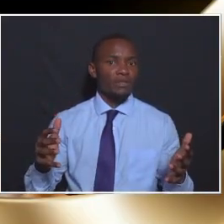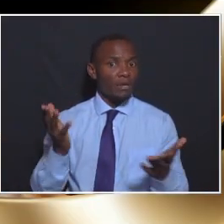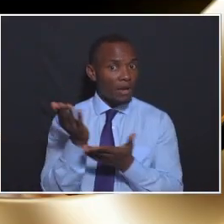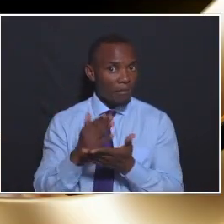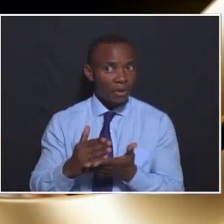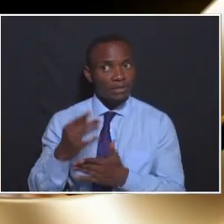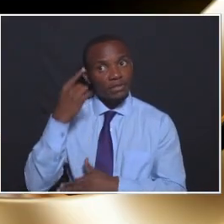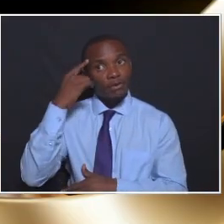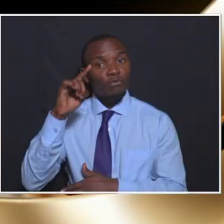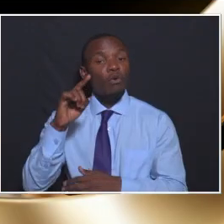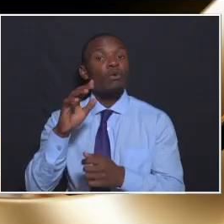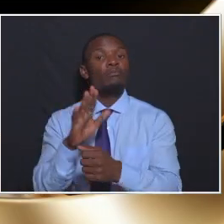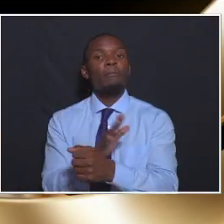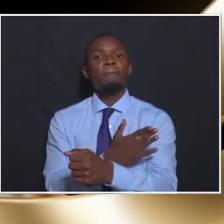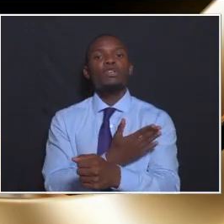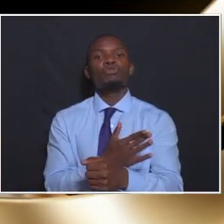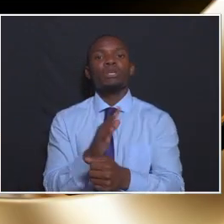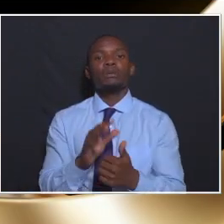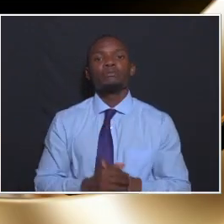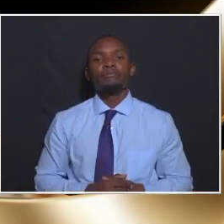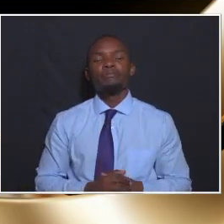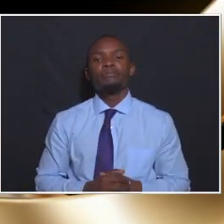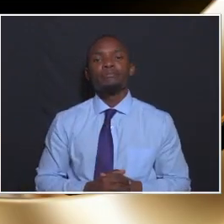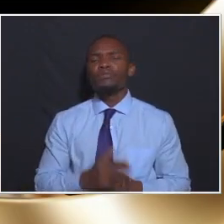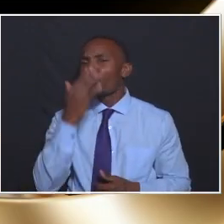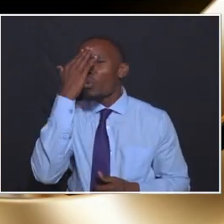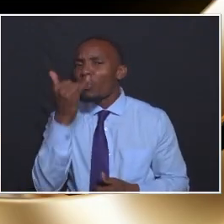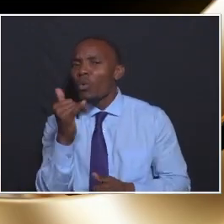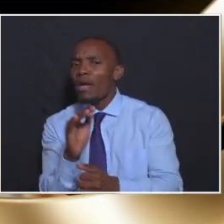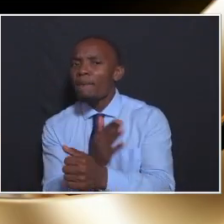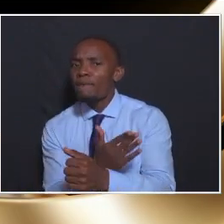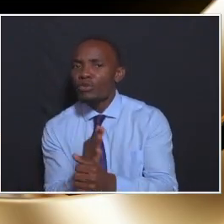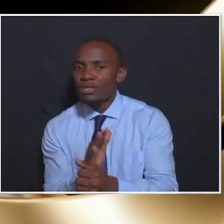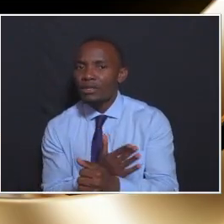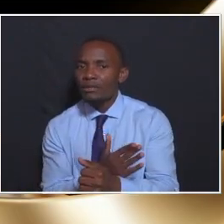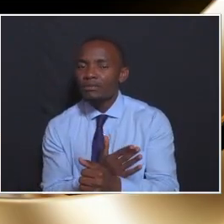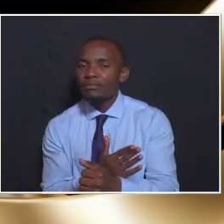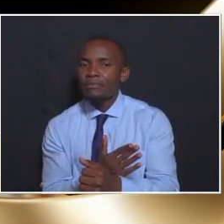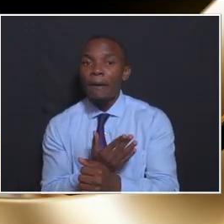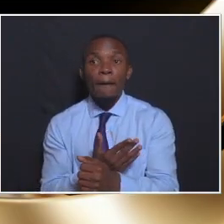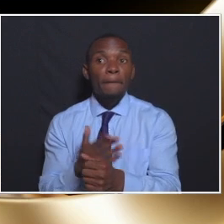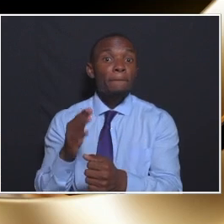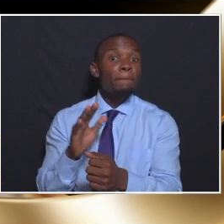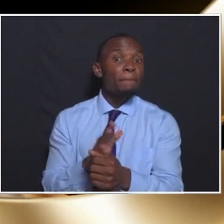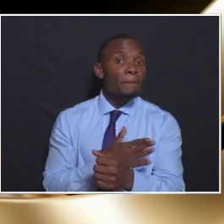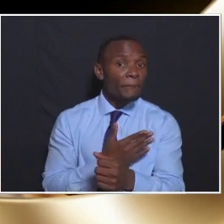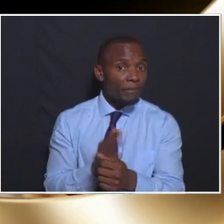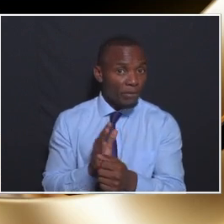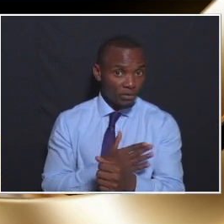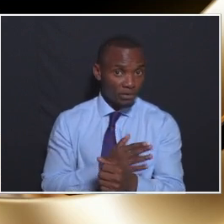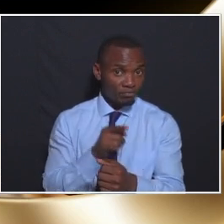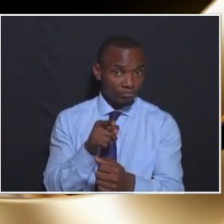to music. Making music. And why music? Music carries the emotion of the